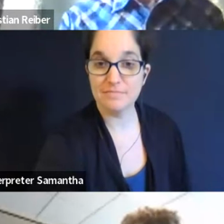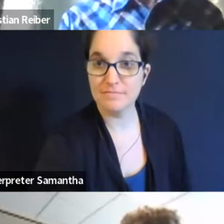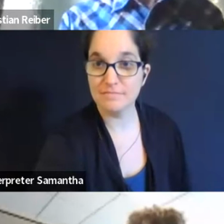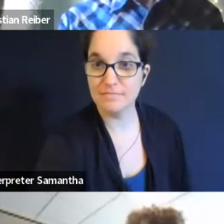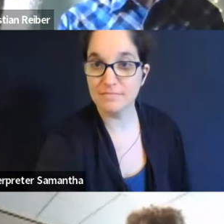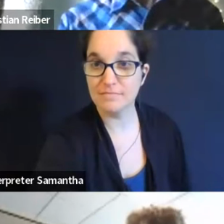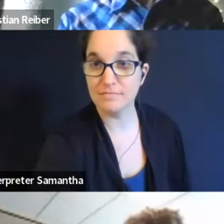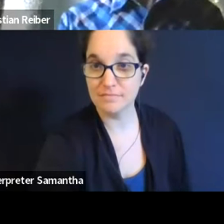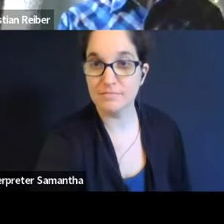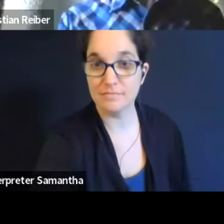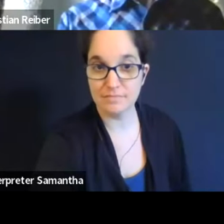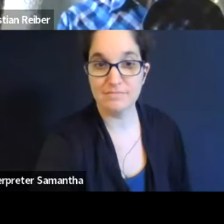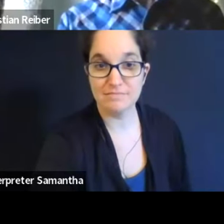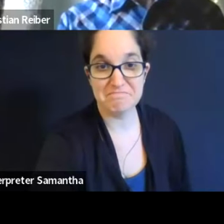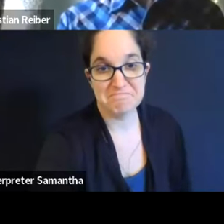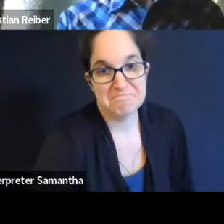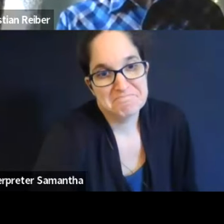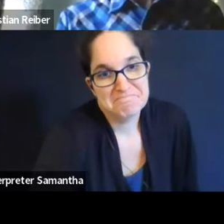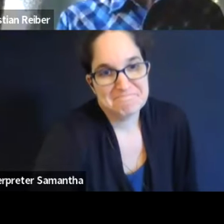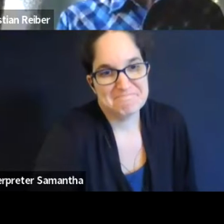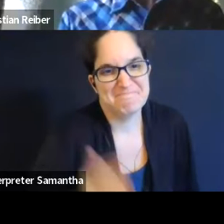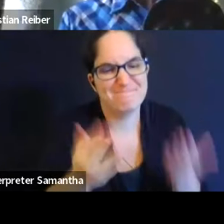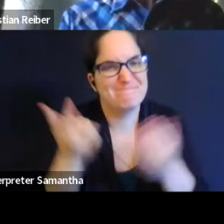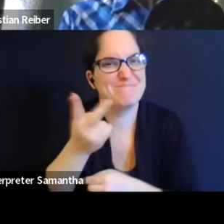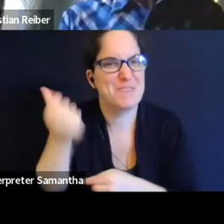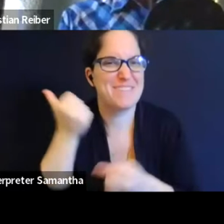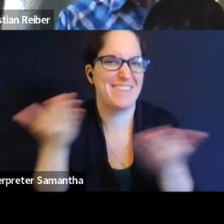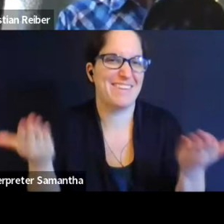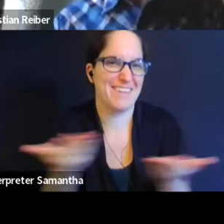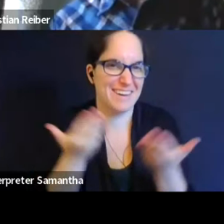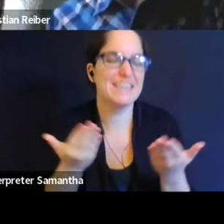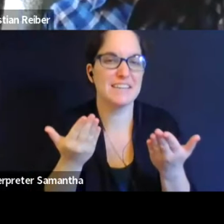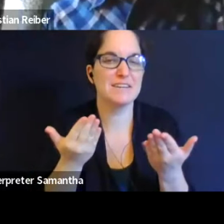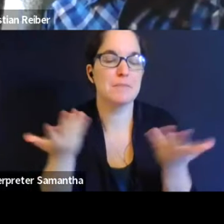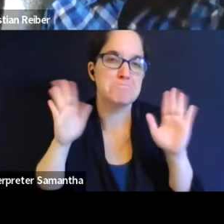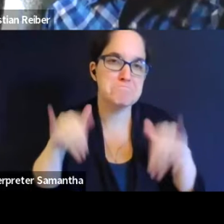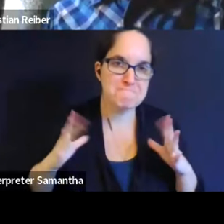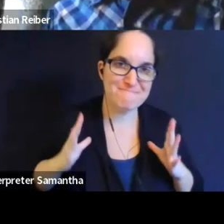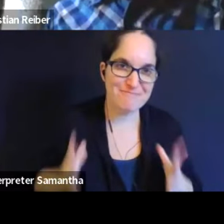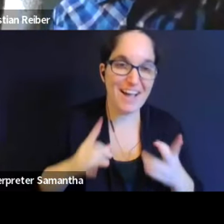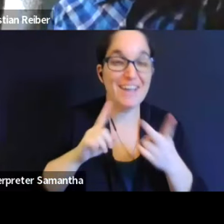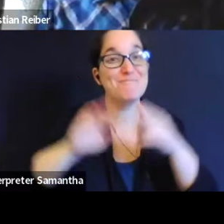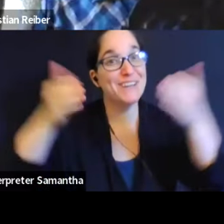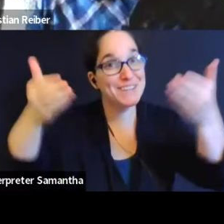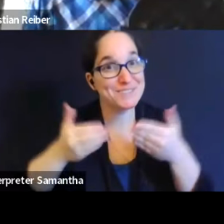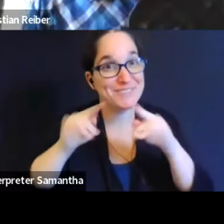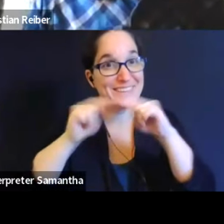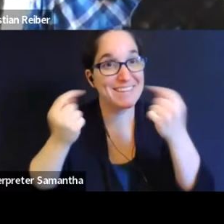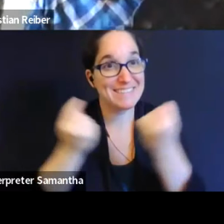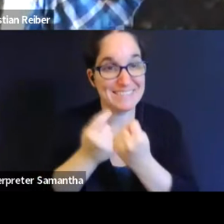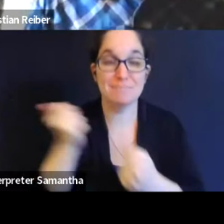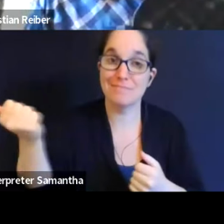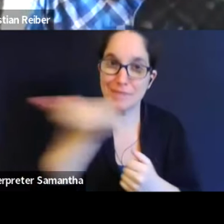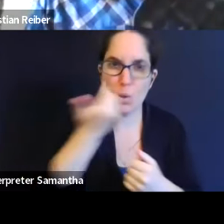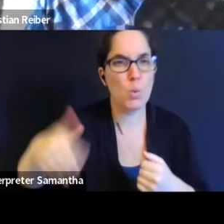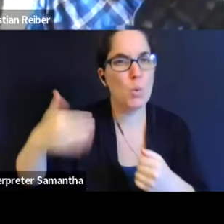And if not, we will circle back to them. But I definitely want to introduce you to our team that really worked hard to